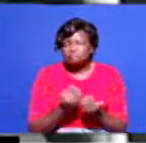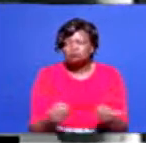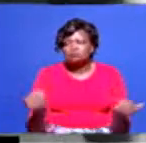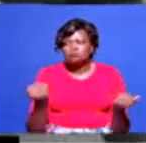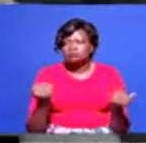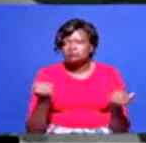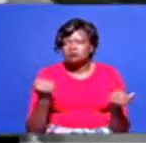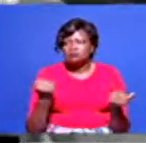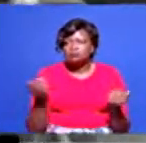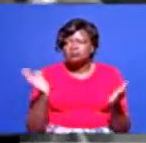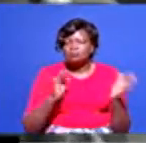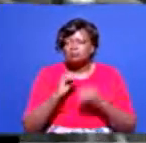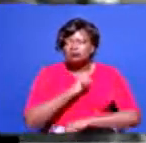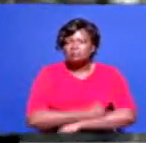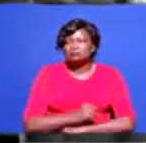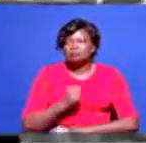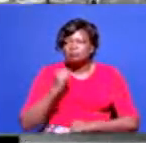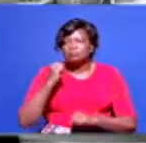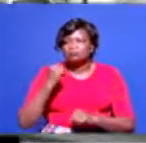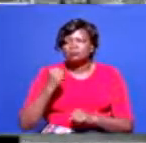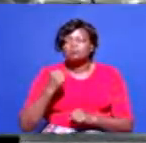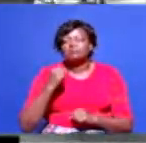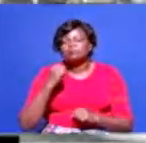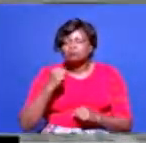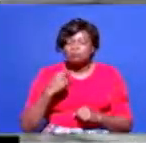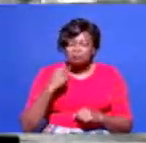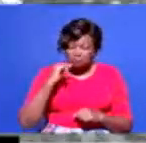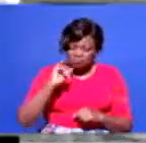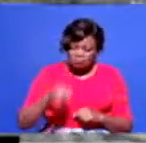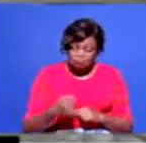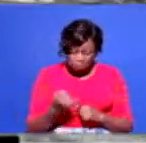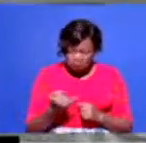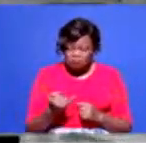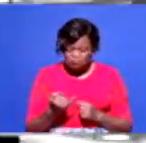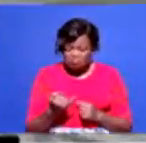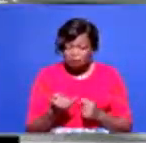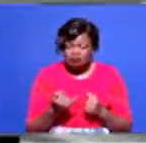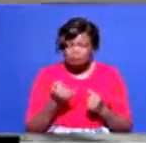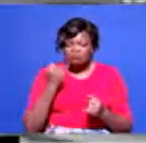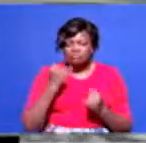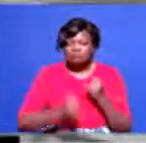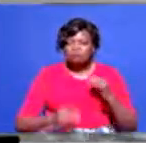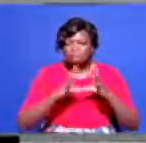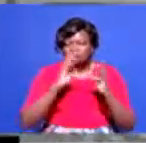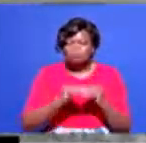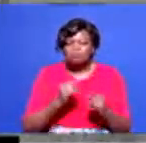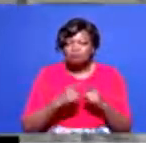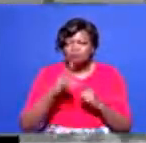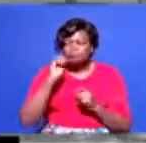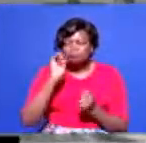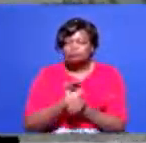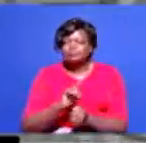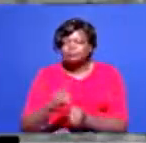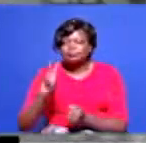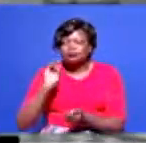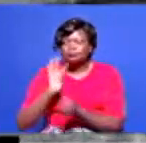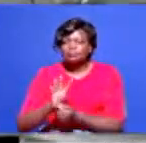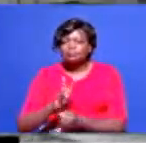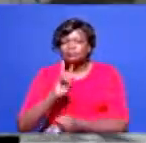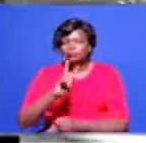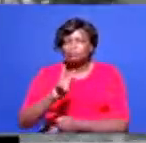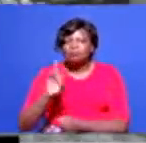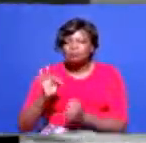to school in January 2003. In his last budget of 2013-2014,